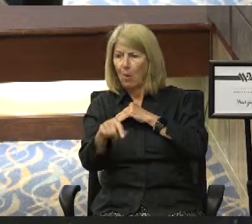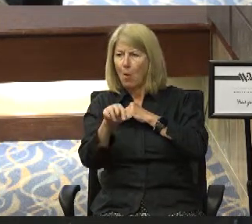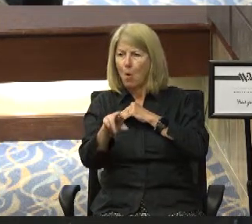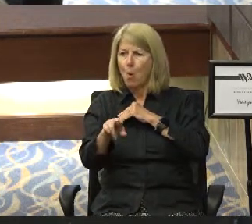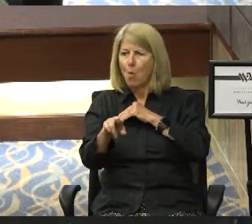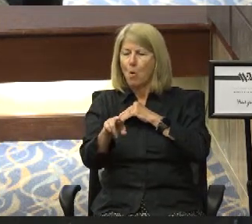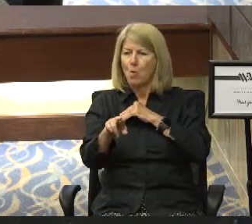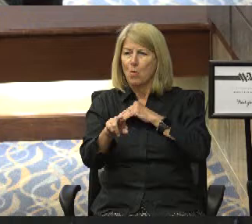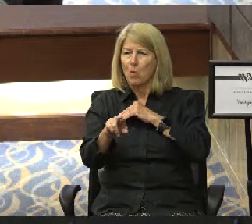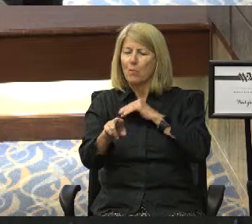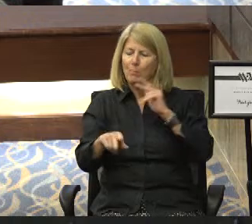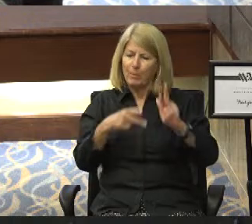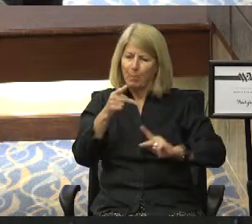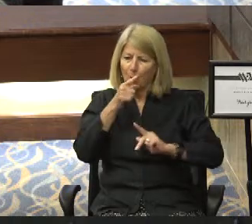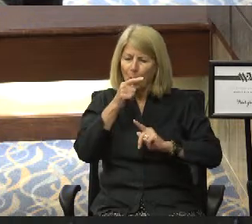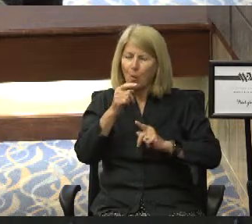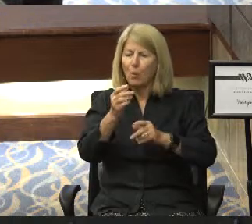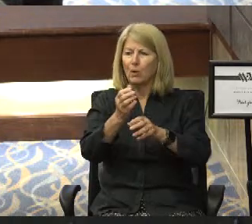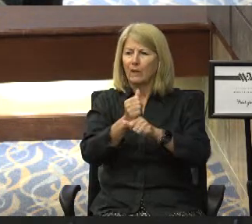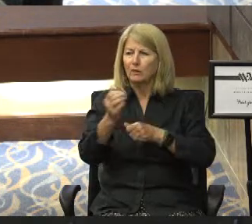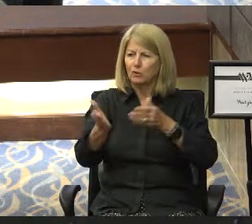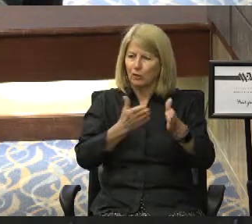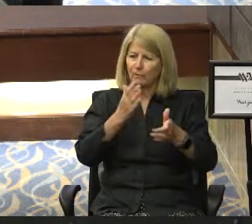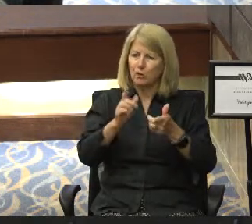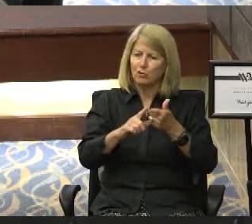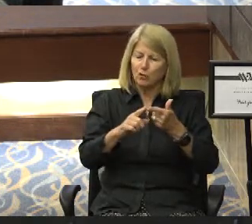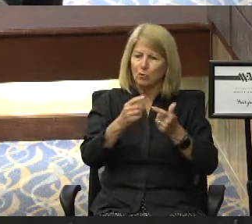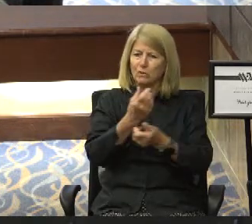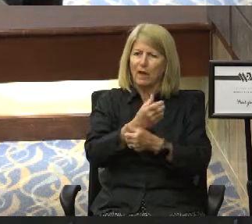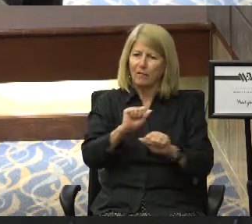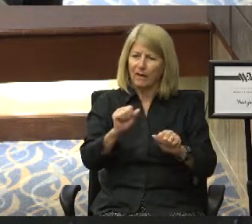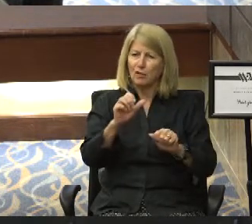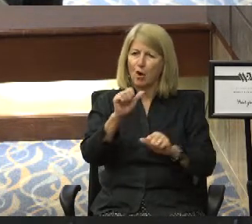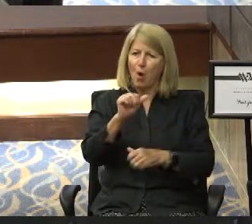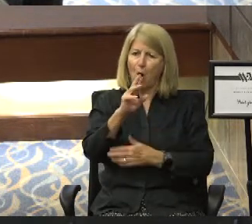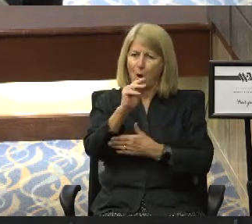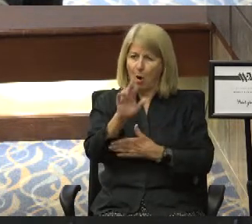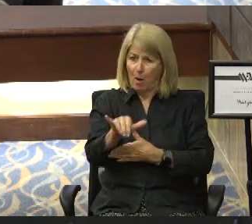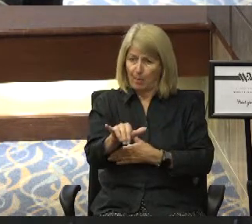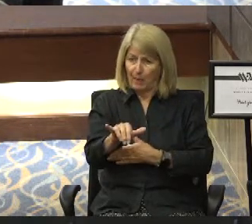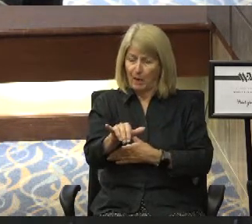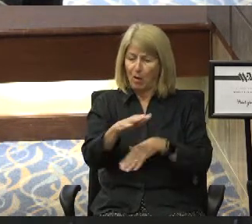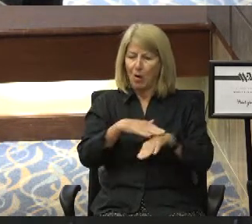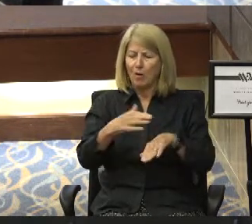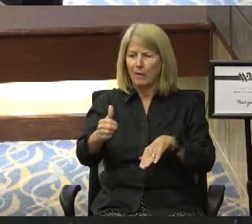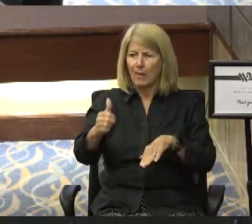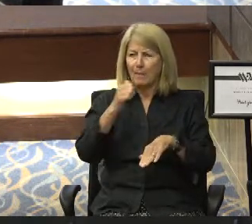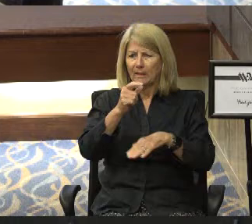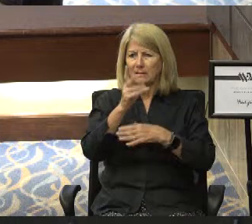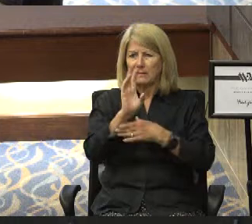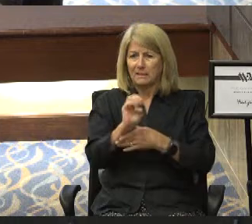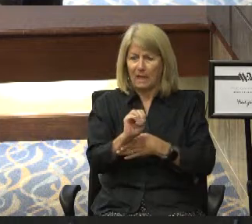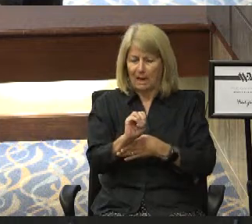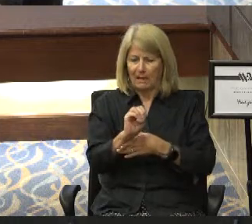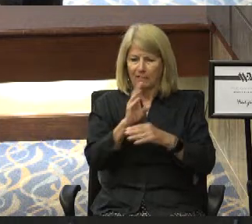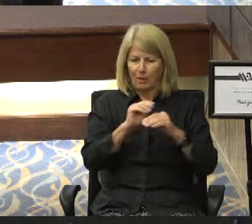folks who are seeking services of the Salvation Army in lieu of on the back side of the property